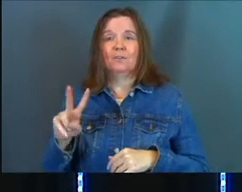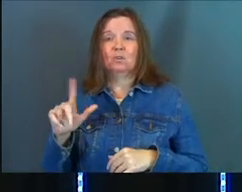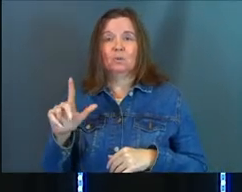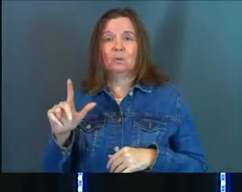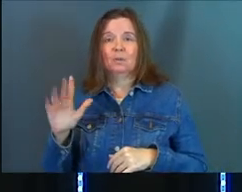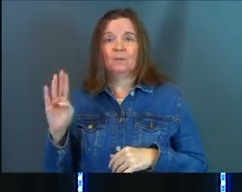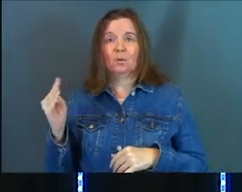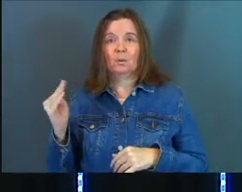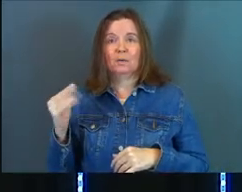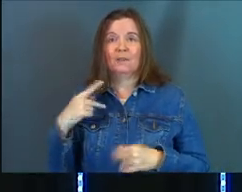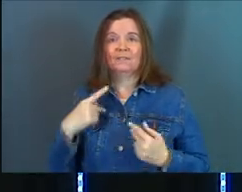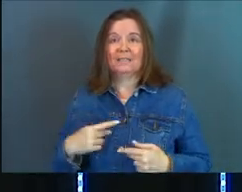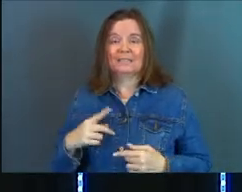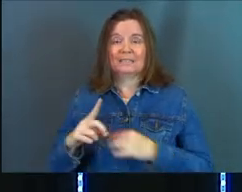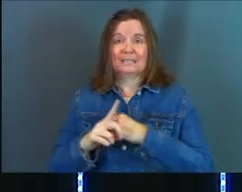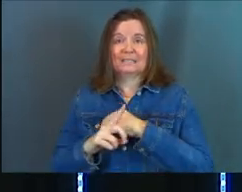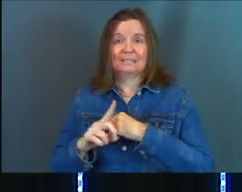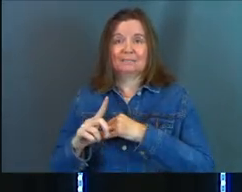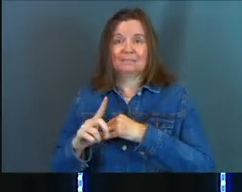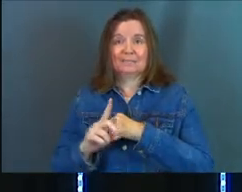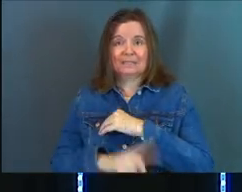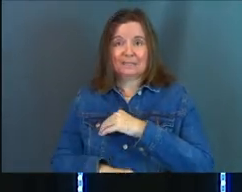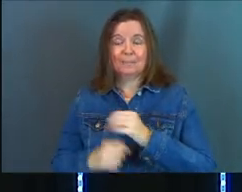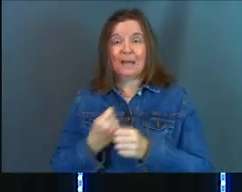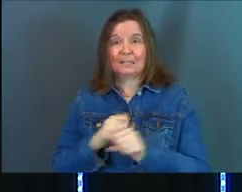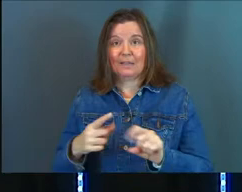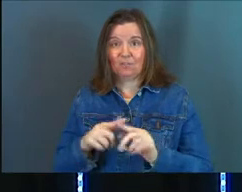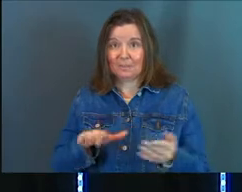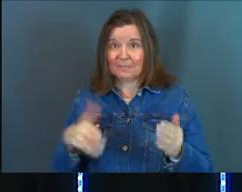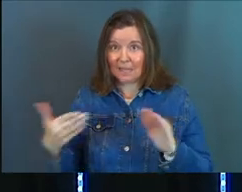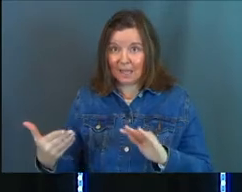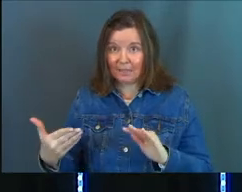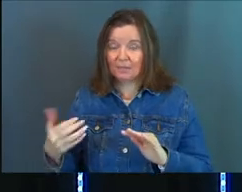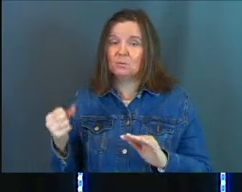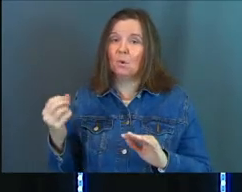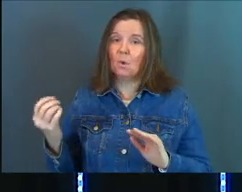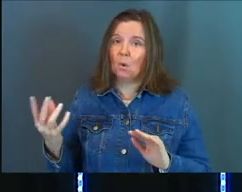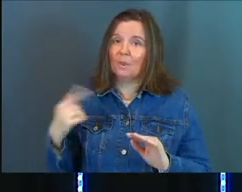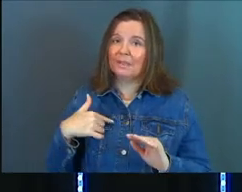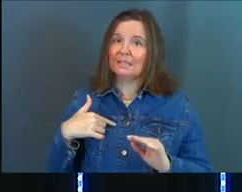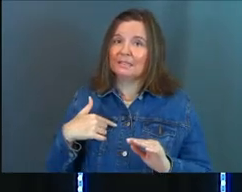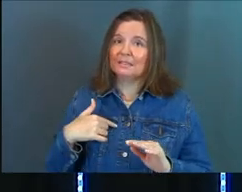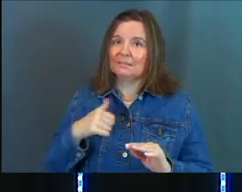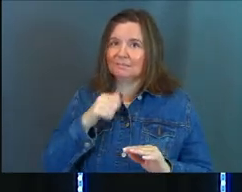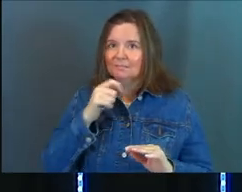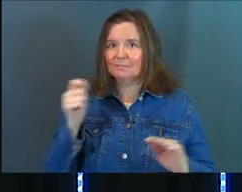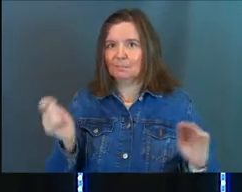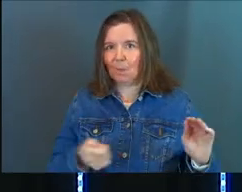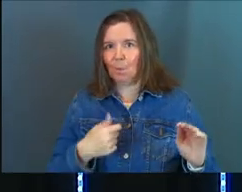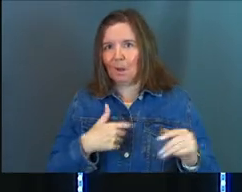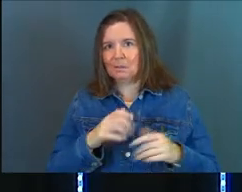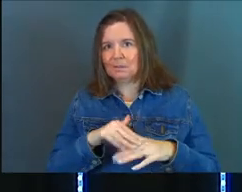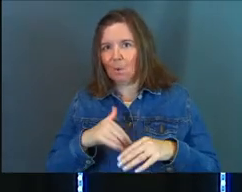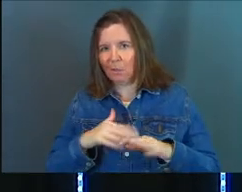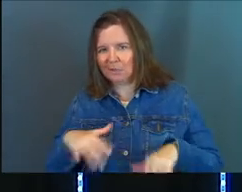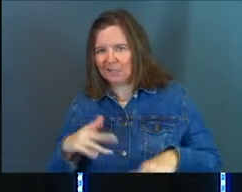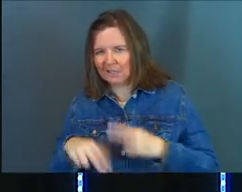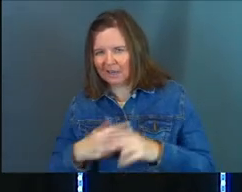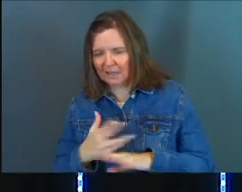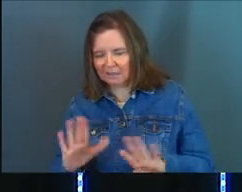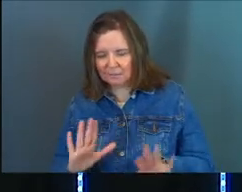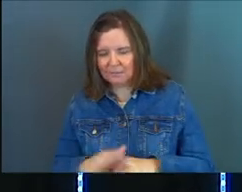Proverbs 23:14, physical discipline may well save them from death. So this is spare the rod, spoil the child kind of a